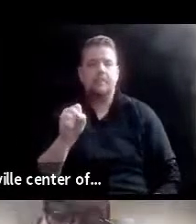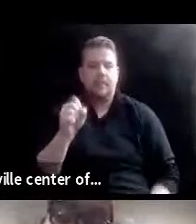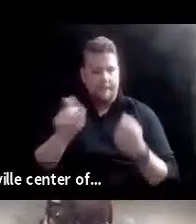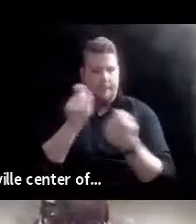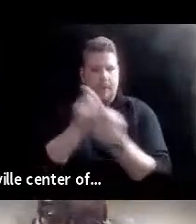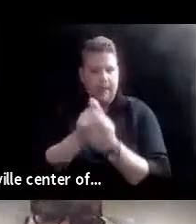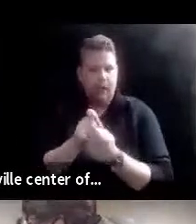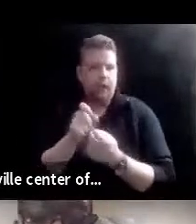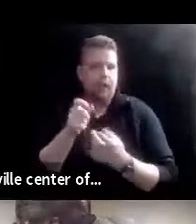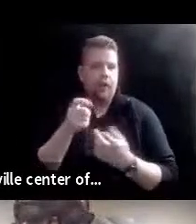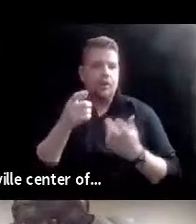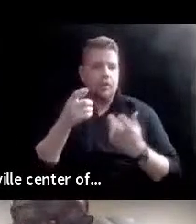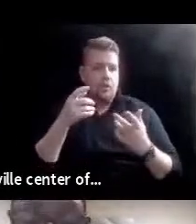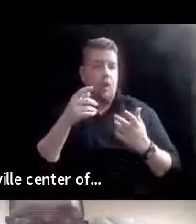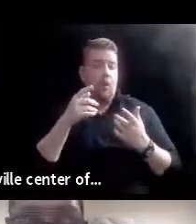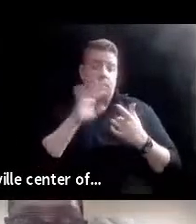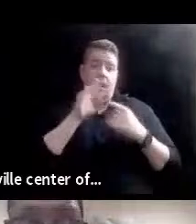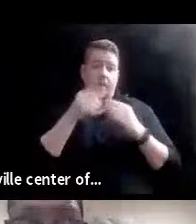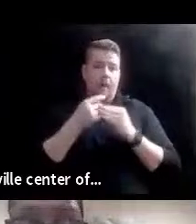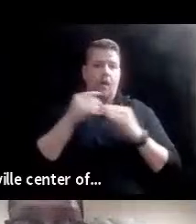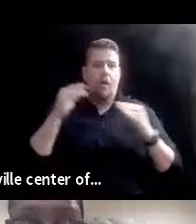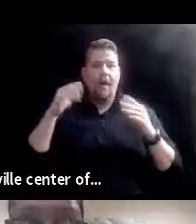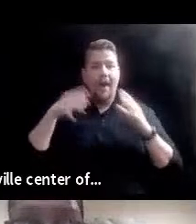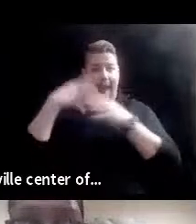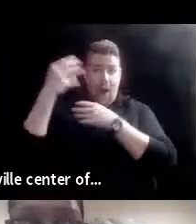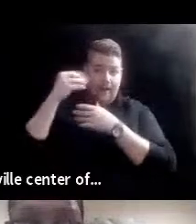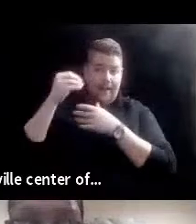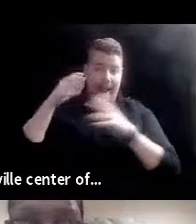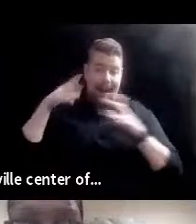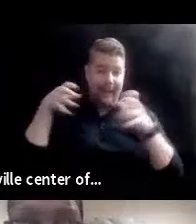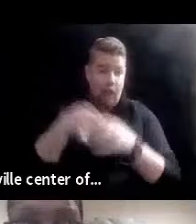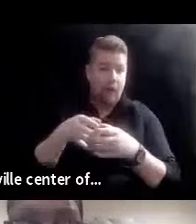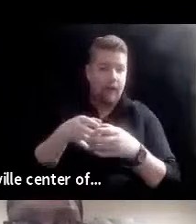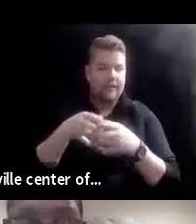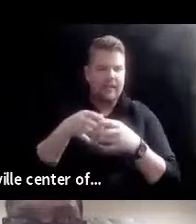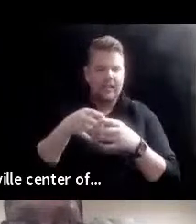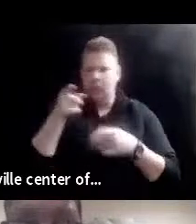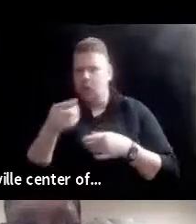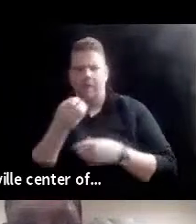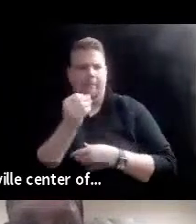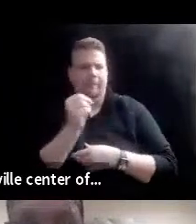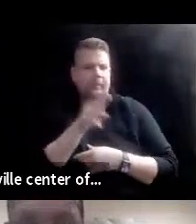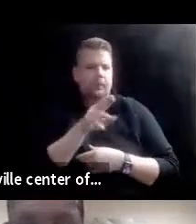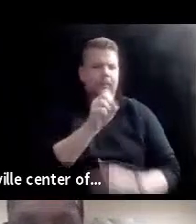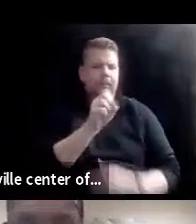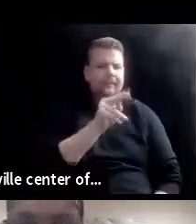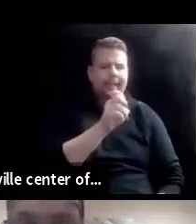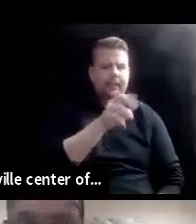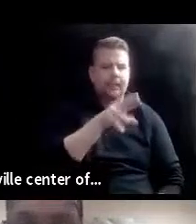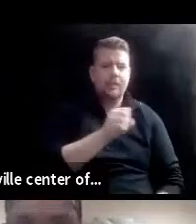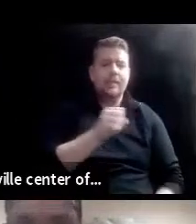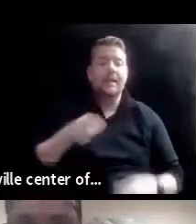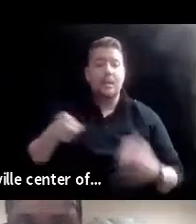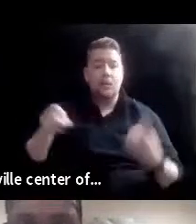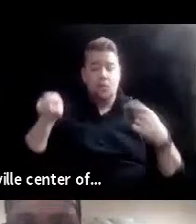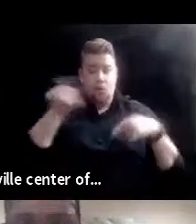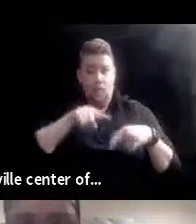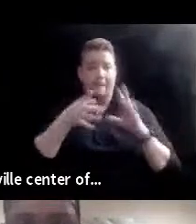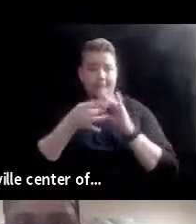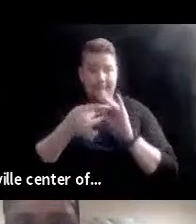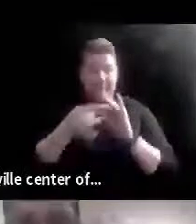And so when it comes to outdoor gatherings, I believe you, or maybe it was Mr. Sanders, had mentioned that as long as folks